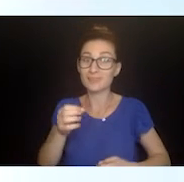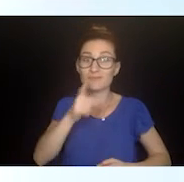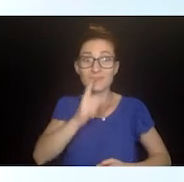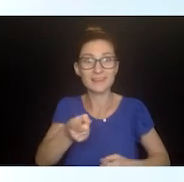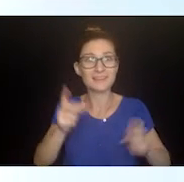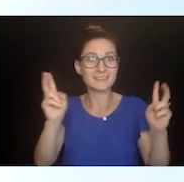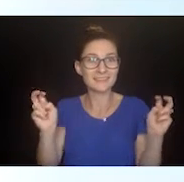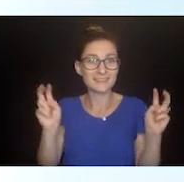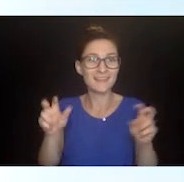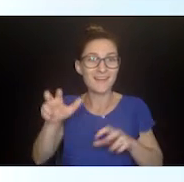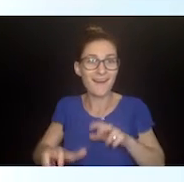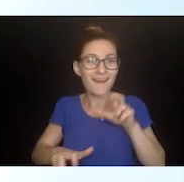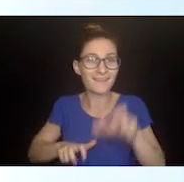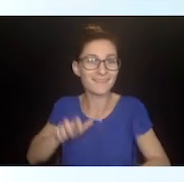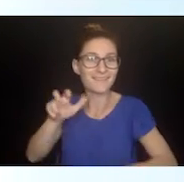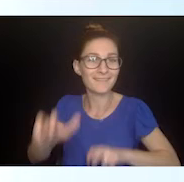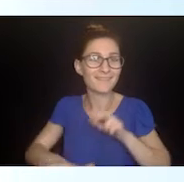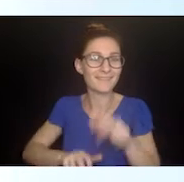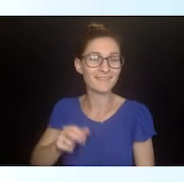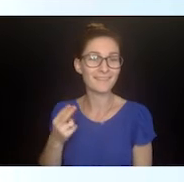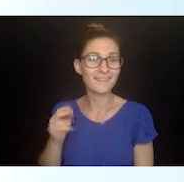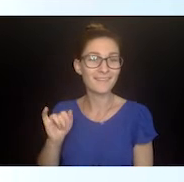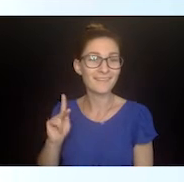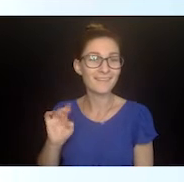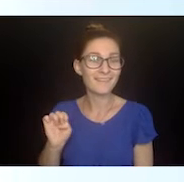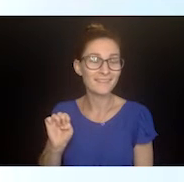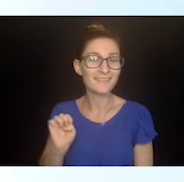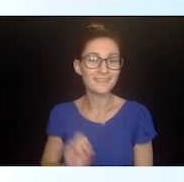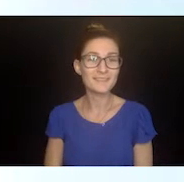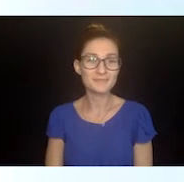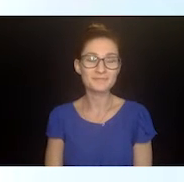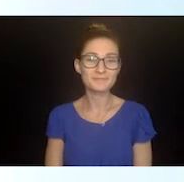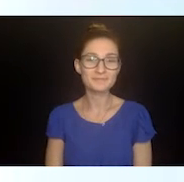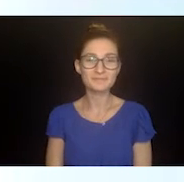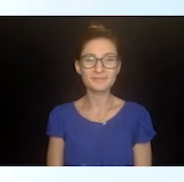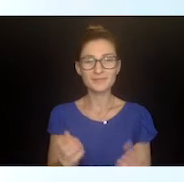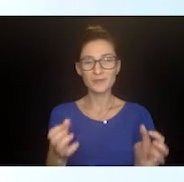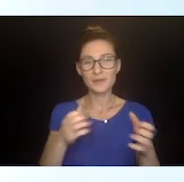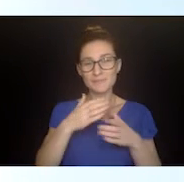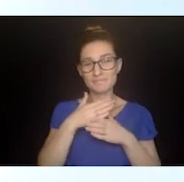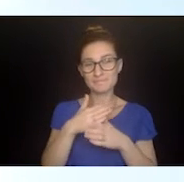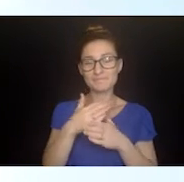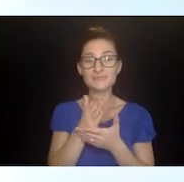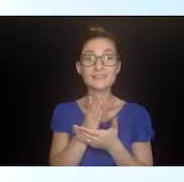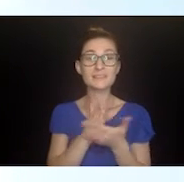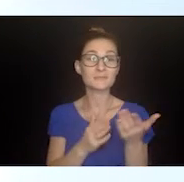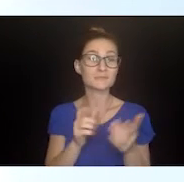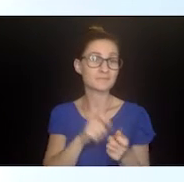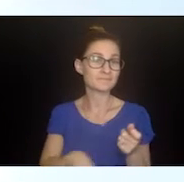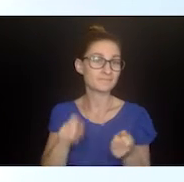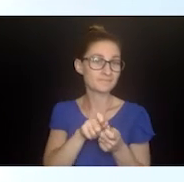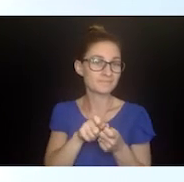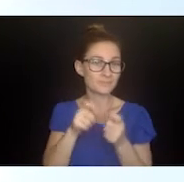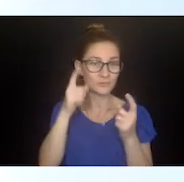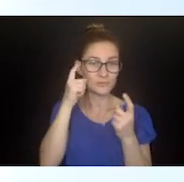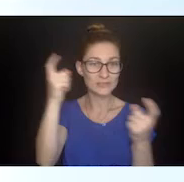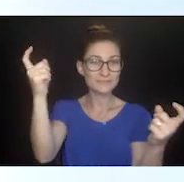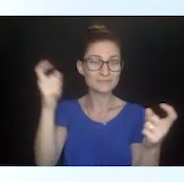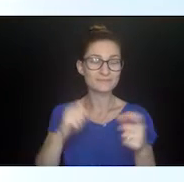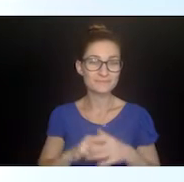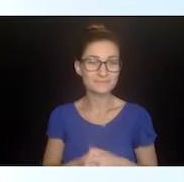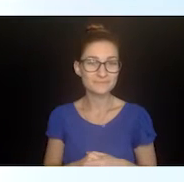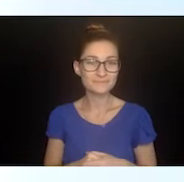hike. So I want to share with you some specific dreams that I had and where I am